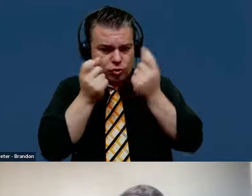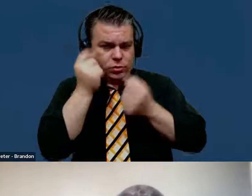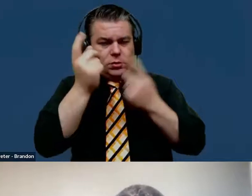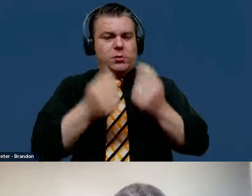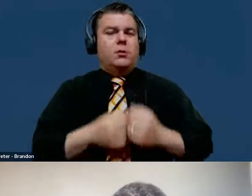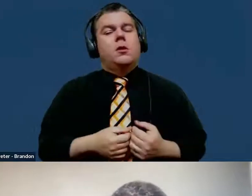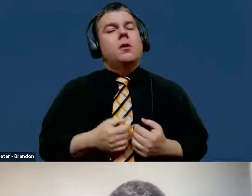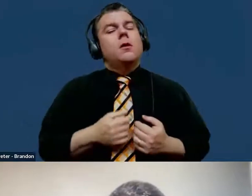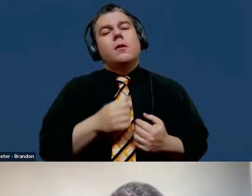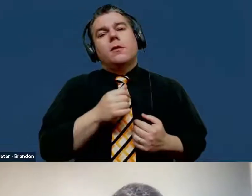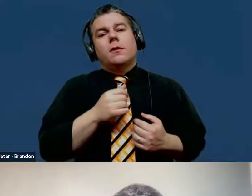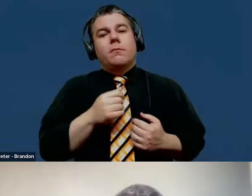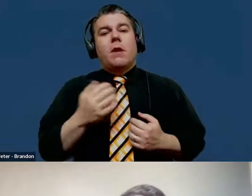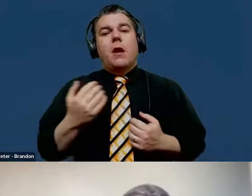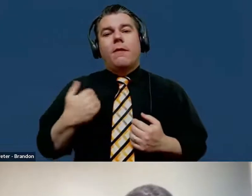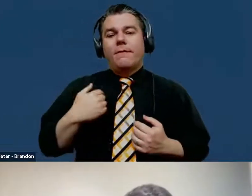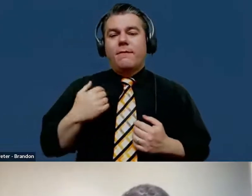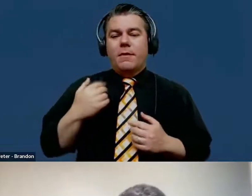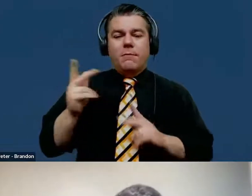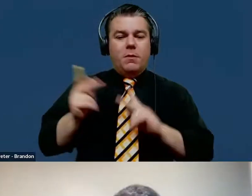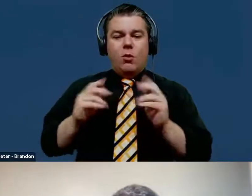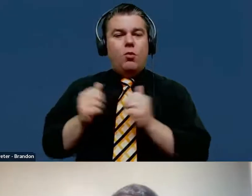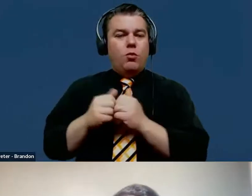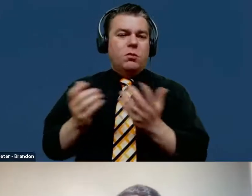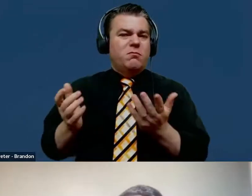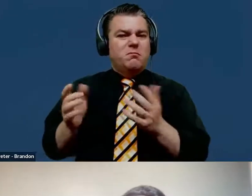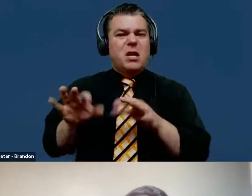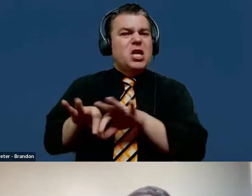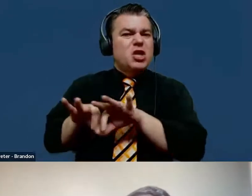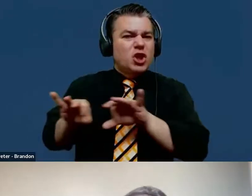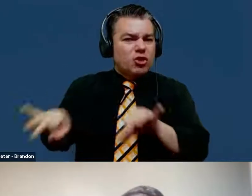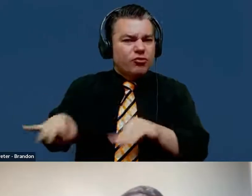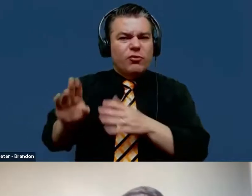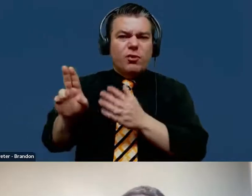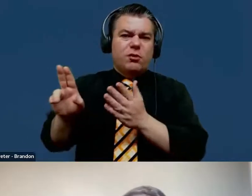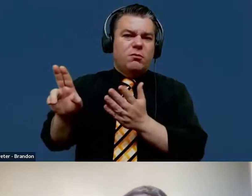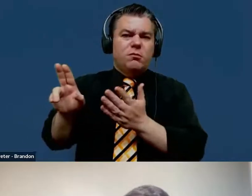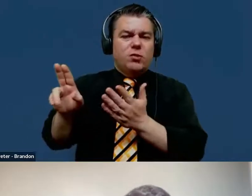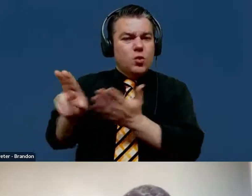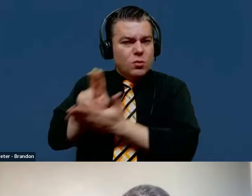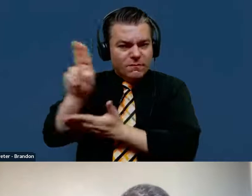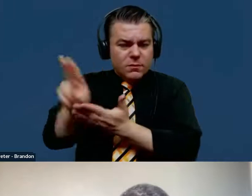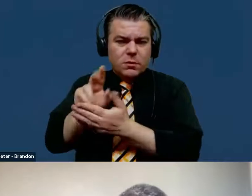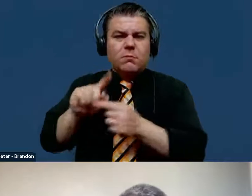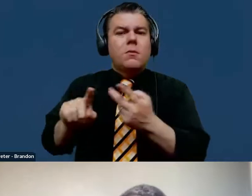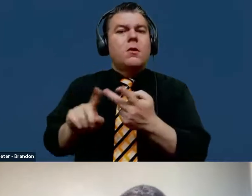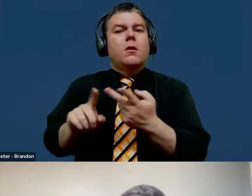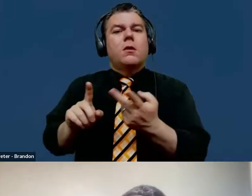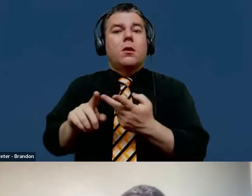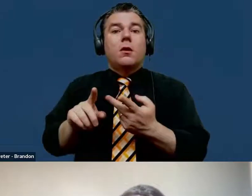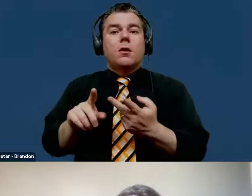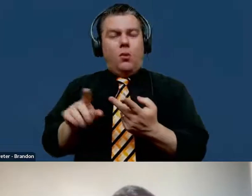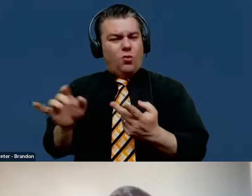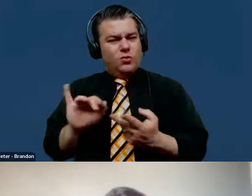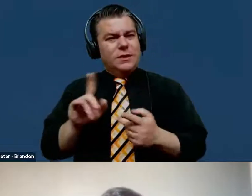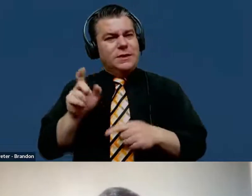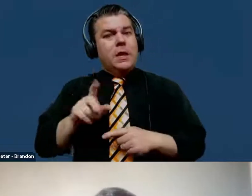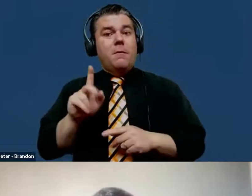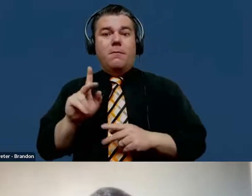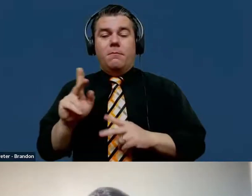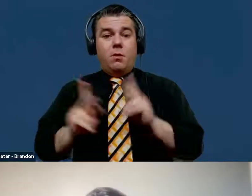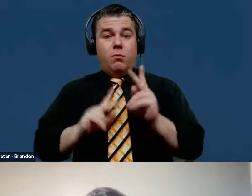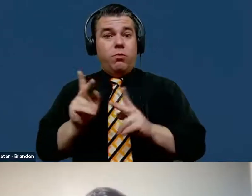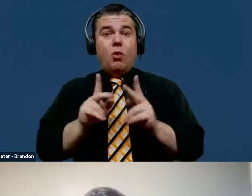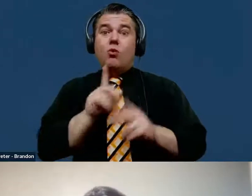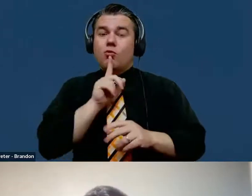with certificate, degrees, but we also like real competence. There are a lot of people who cannot